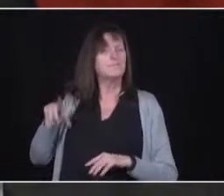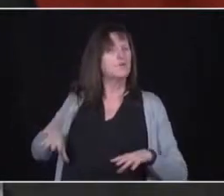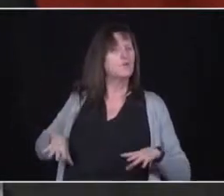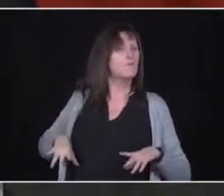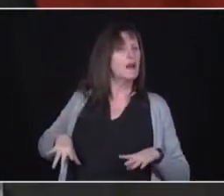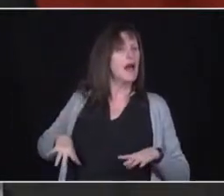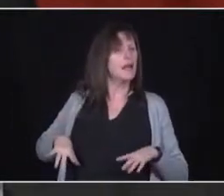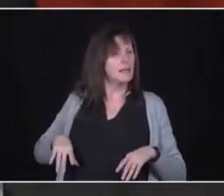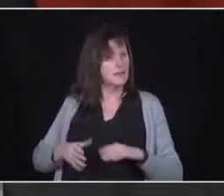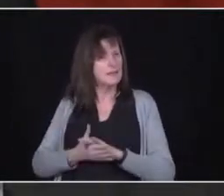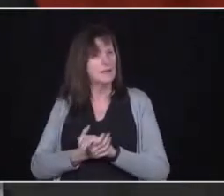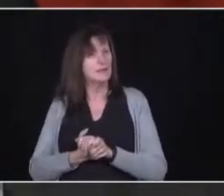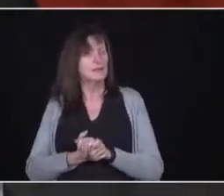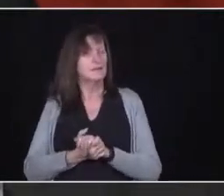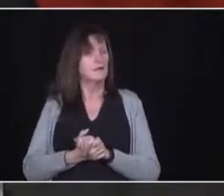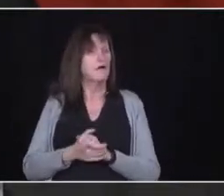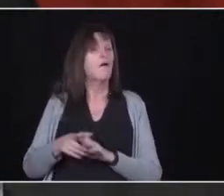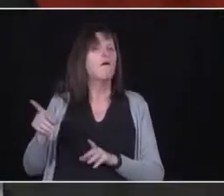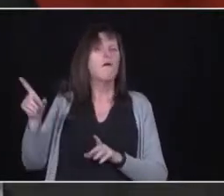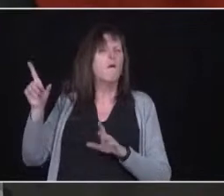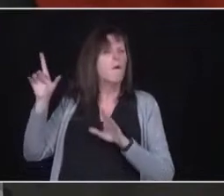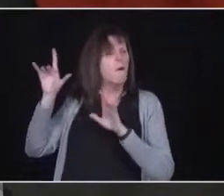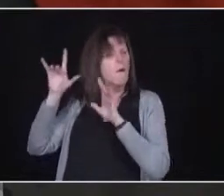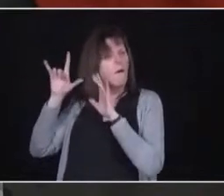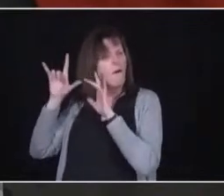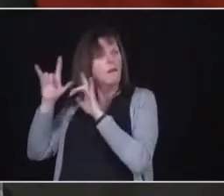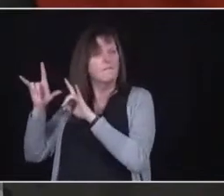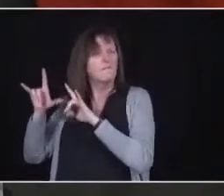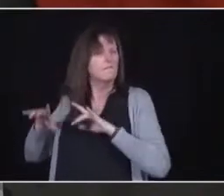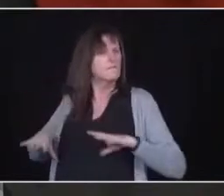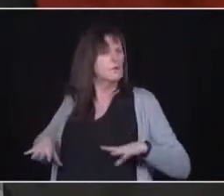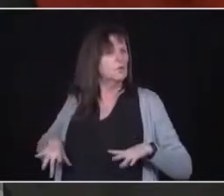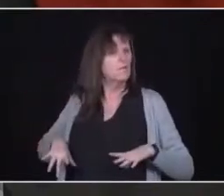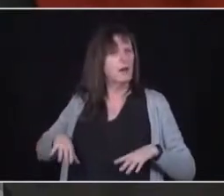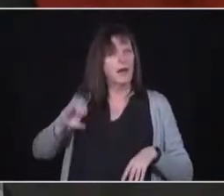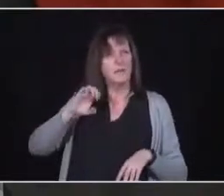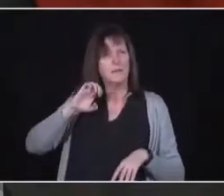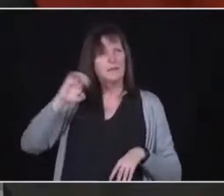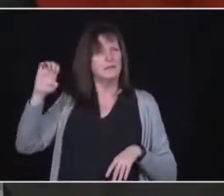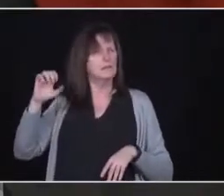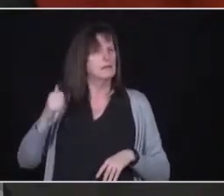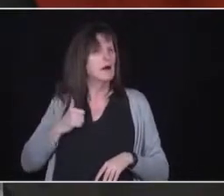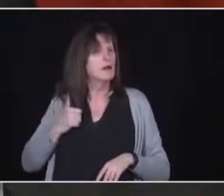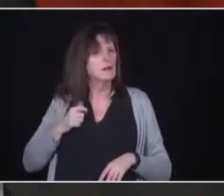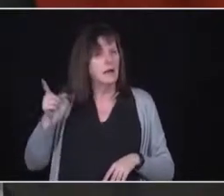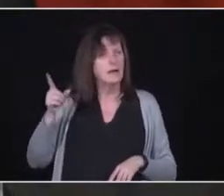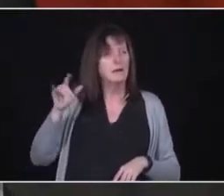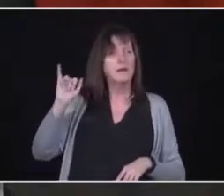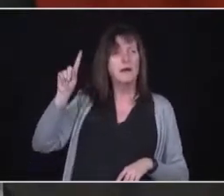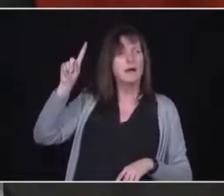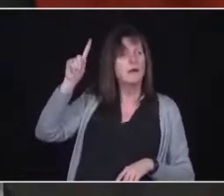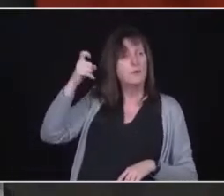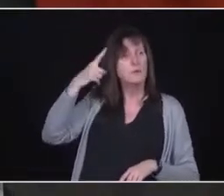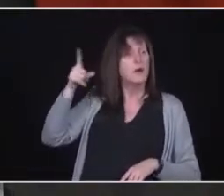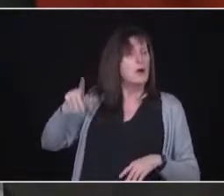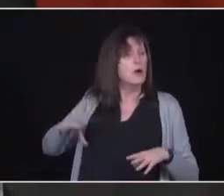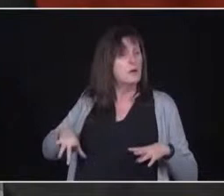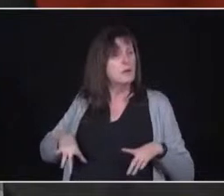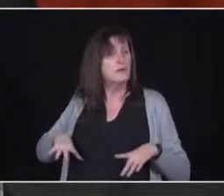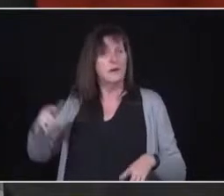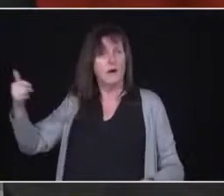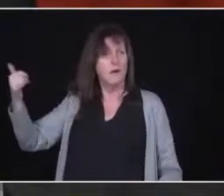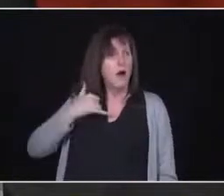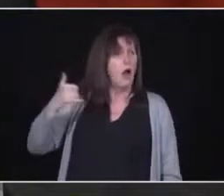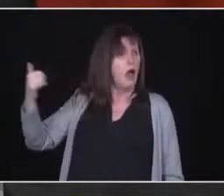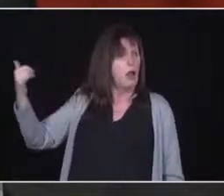the people in Newfoundland, I love you. I love all the East Coasters, and he has called me more than anyone. He is messaging me, how can I help